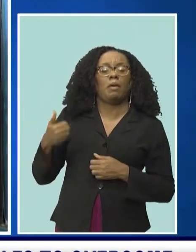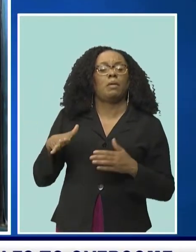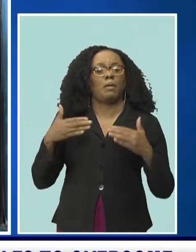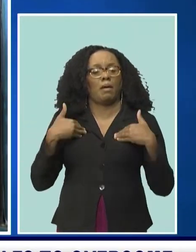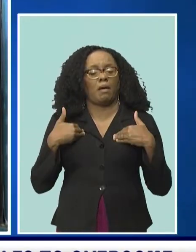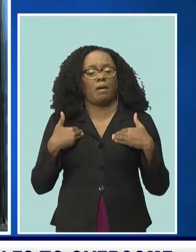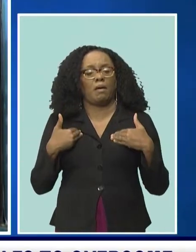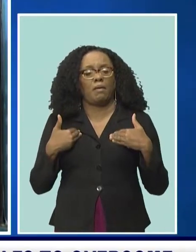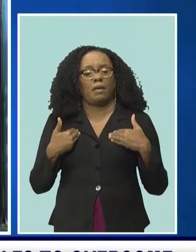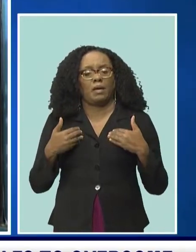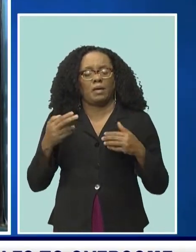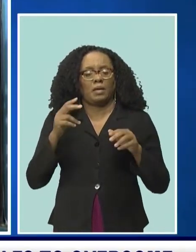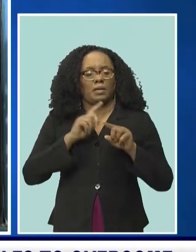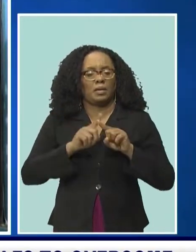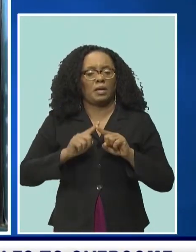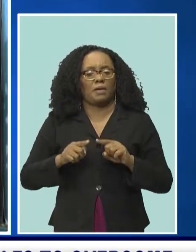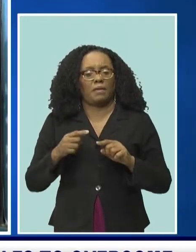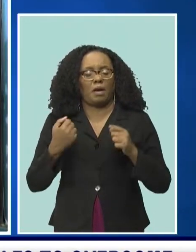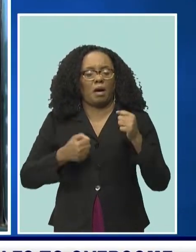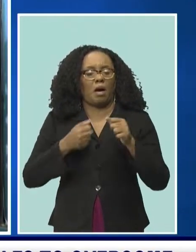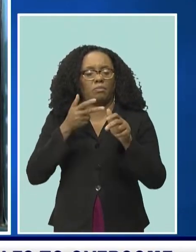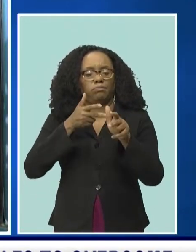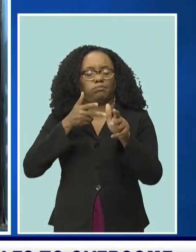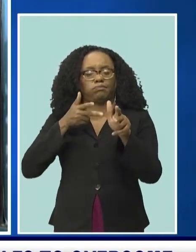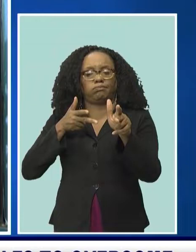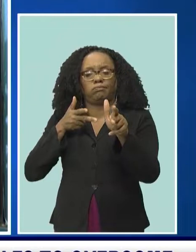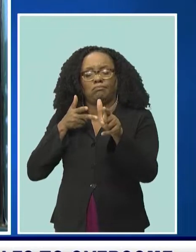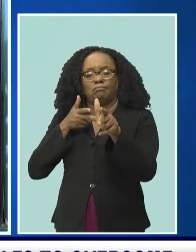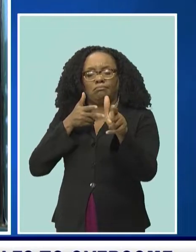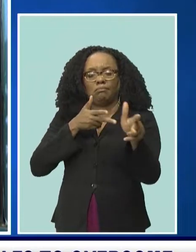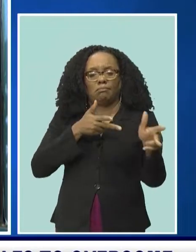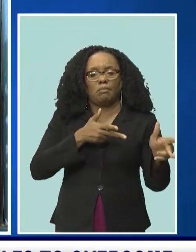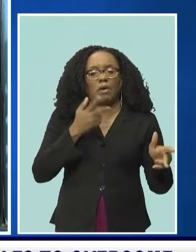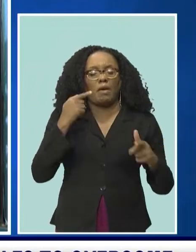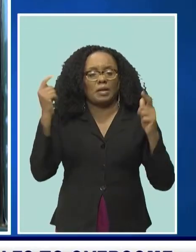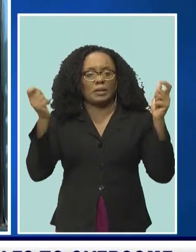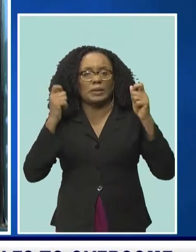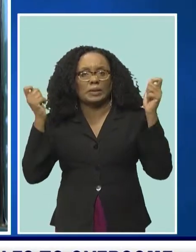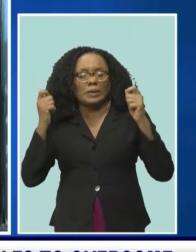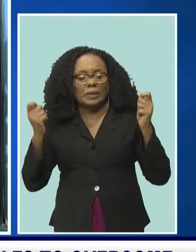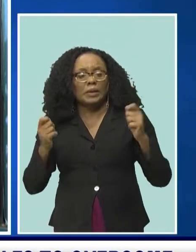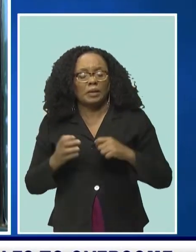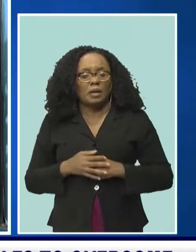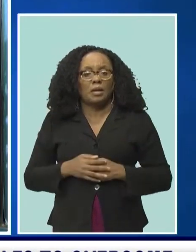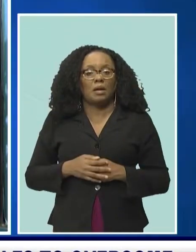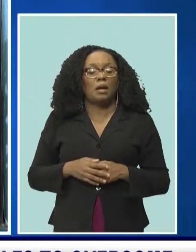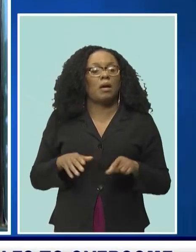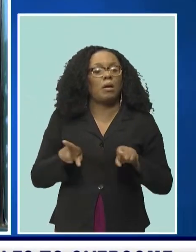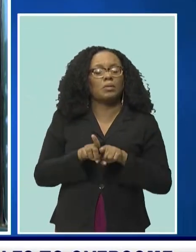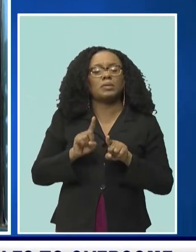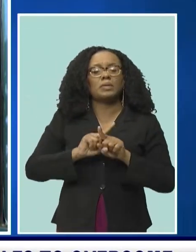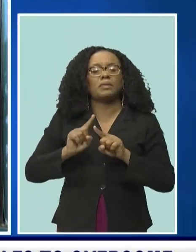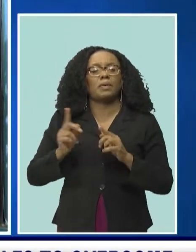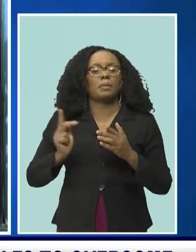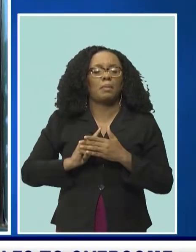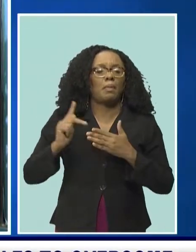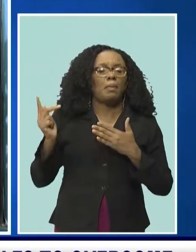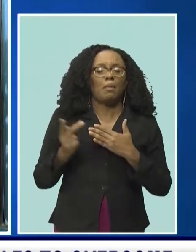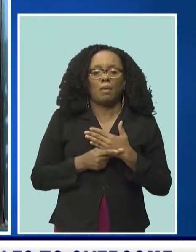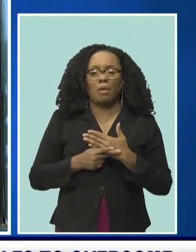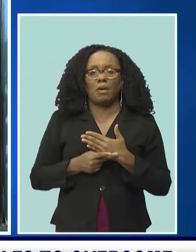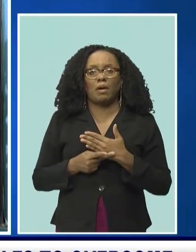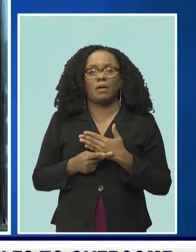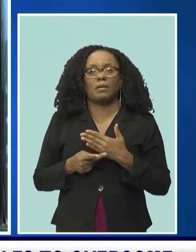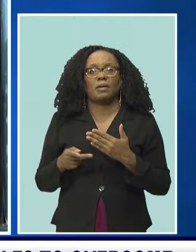National Organization of Women now, generated much interest among the stakeholders. So too did Walk a Mile in Her Shoes. Women walk a mile in her